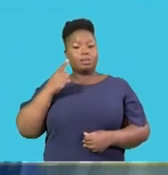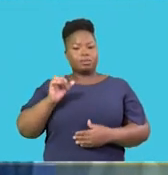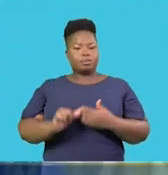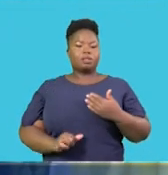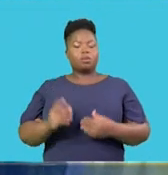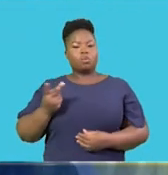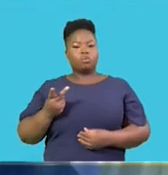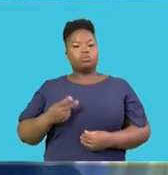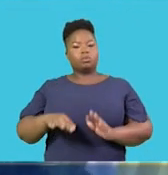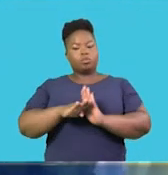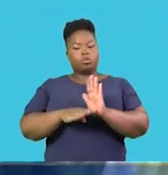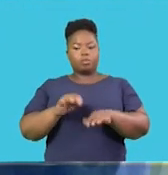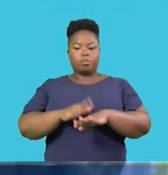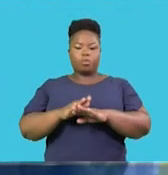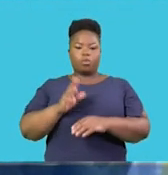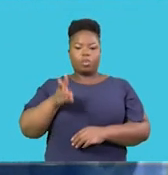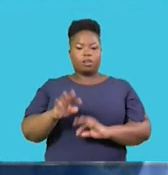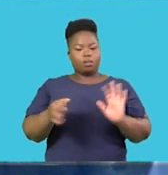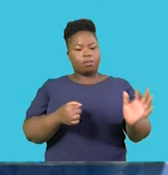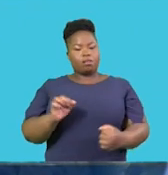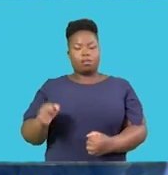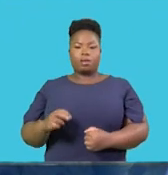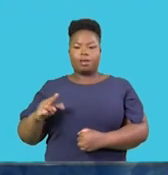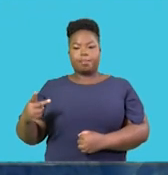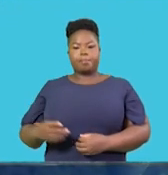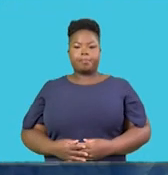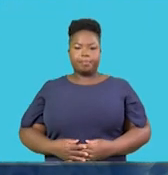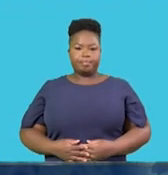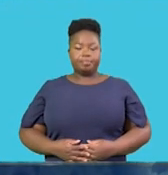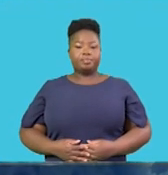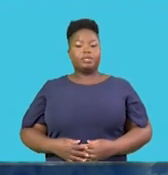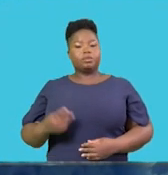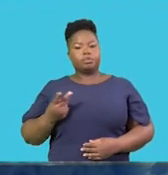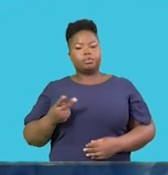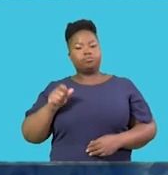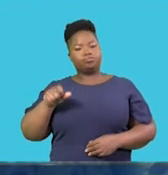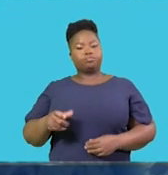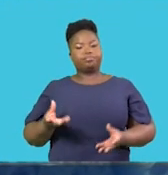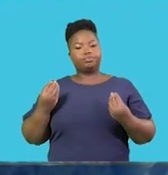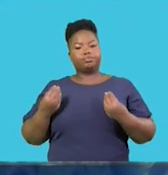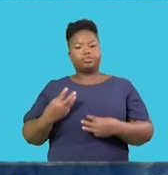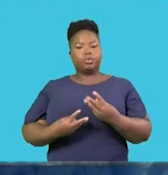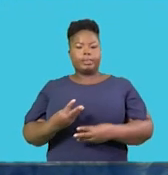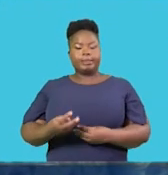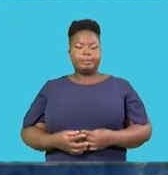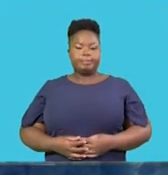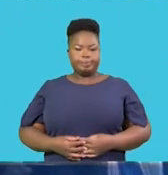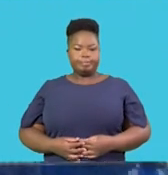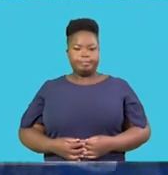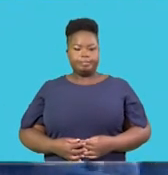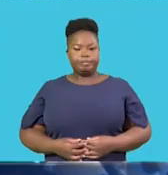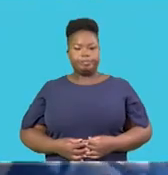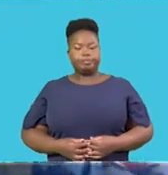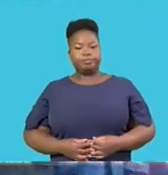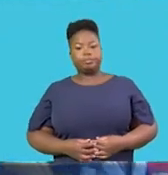thaca iintlelo ezimalunga nokuqesha elinye inani labantu abatsha abadinga imisebenzi.